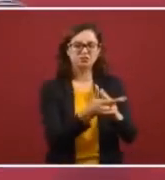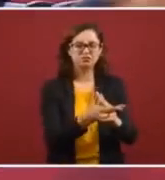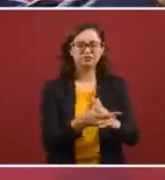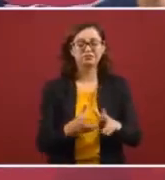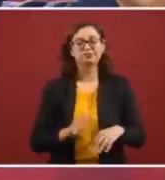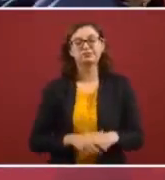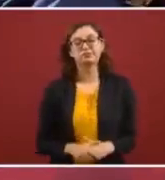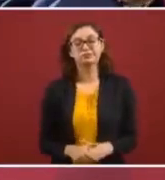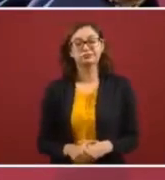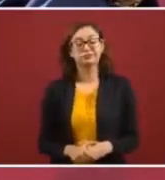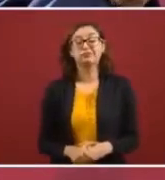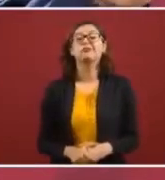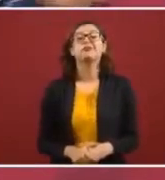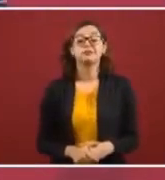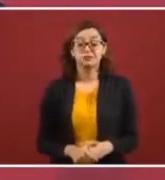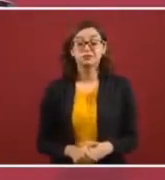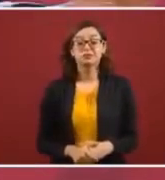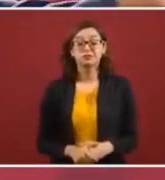liberty